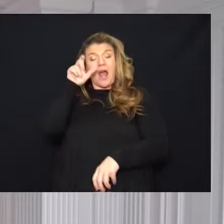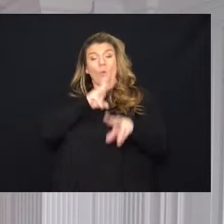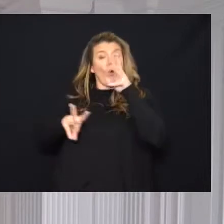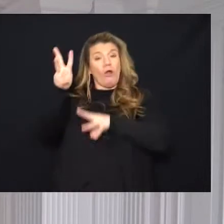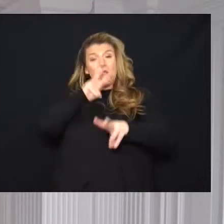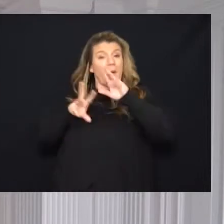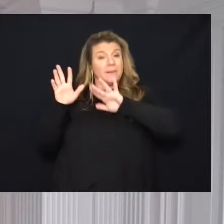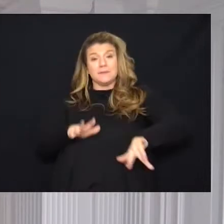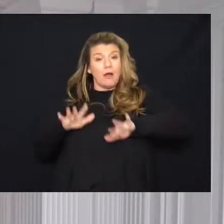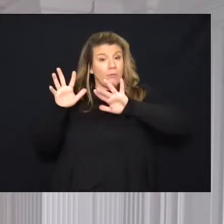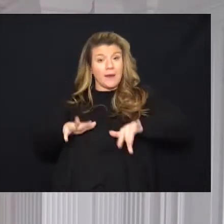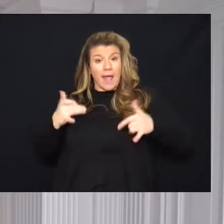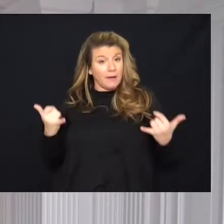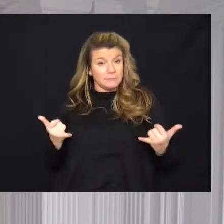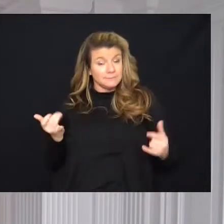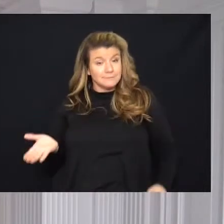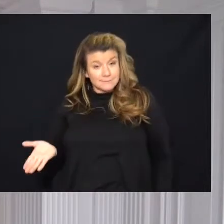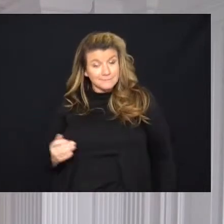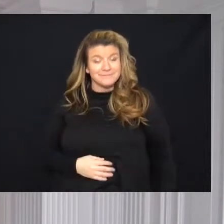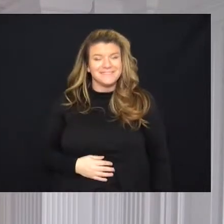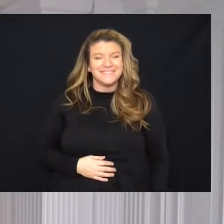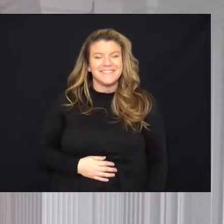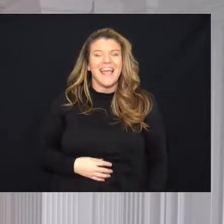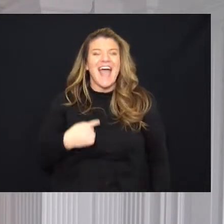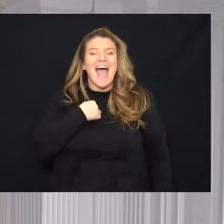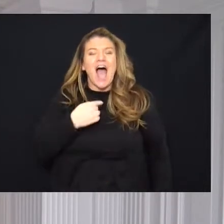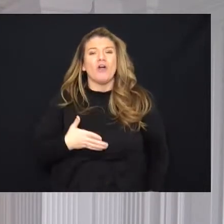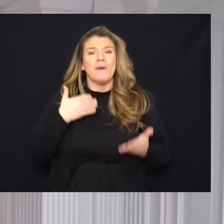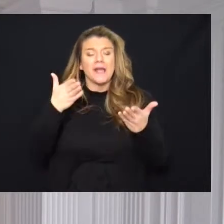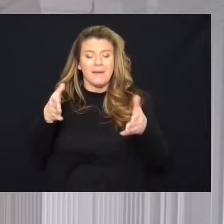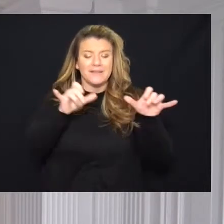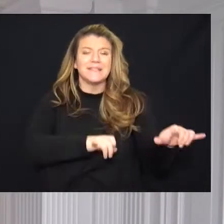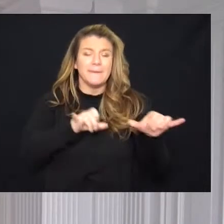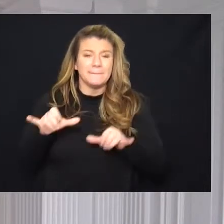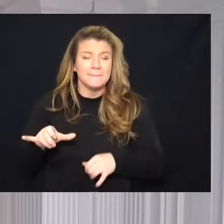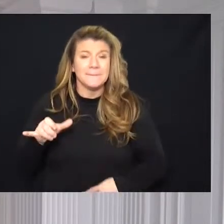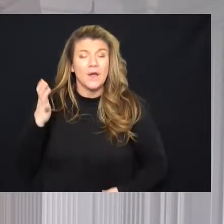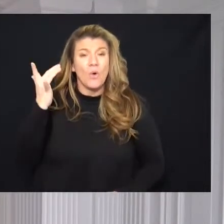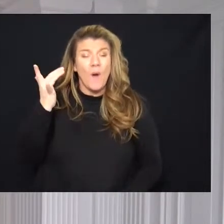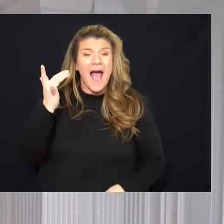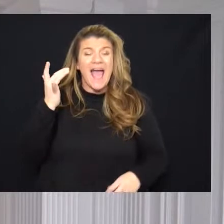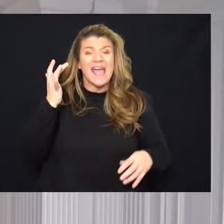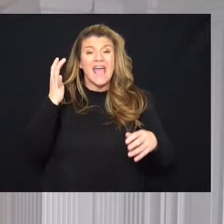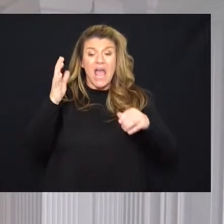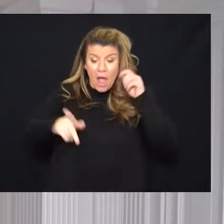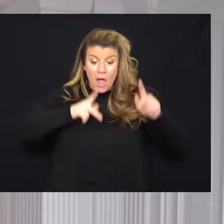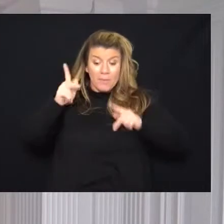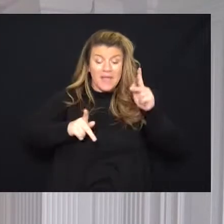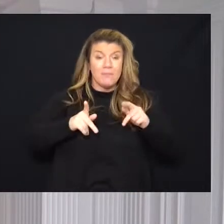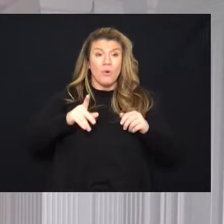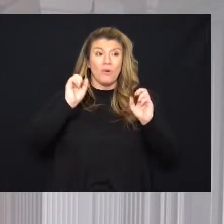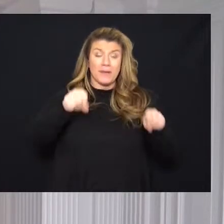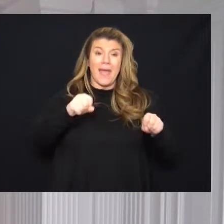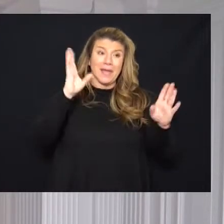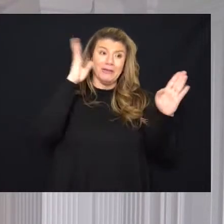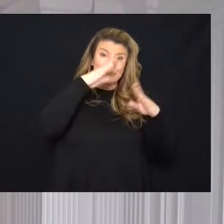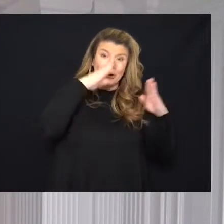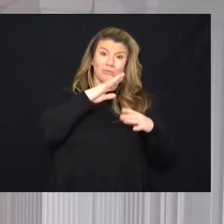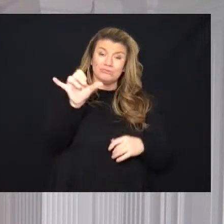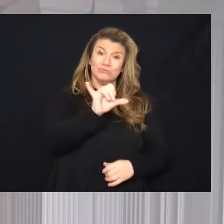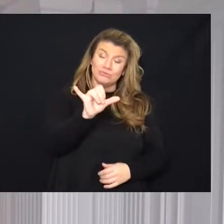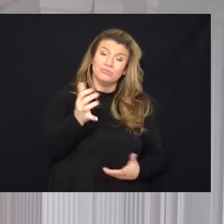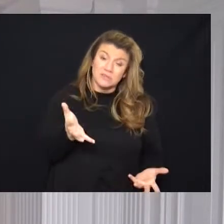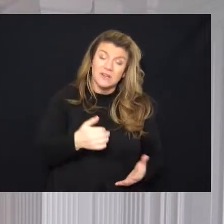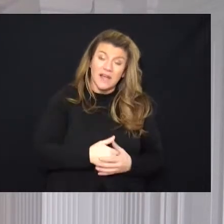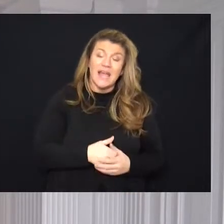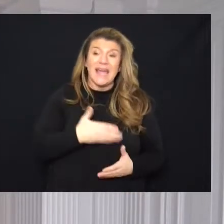about that snow right now. And I would recommend you do the same thing, because, you know, people can get in real trouble with that as well.